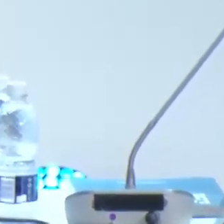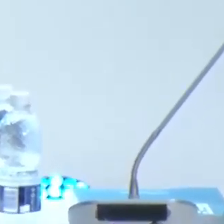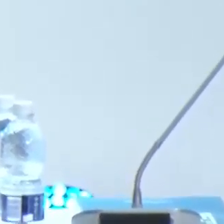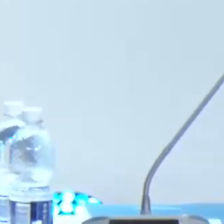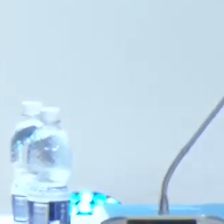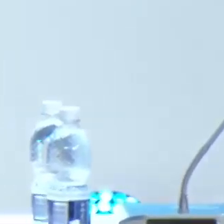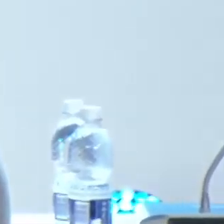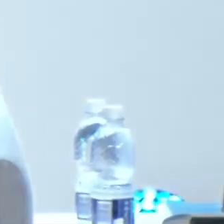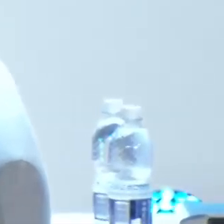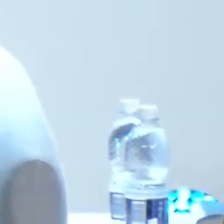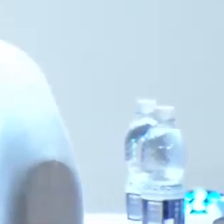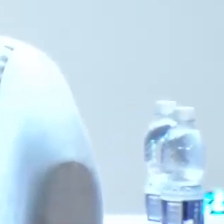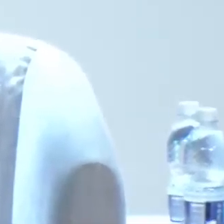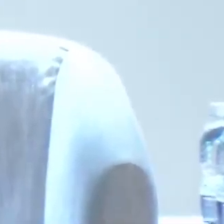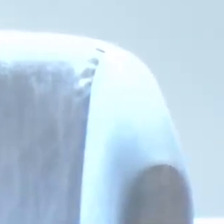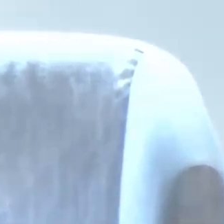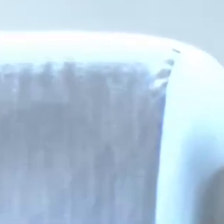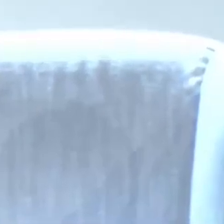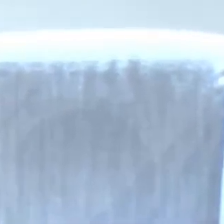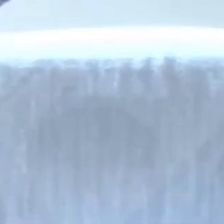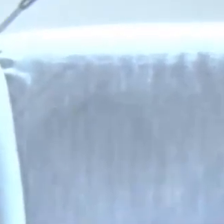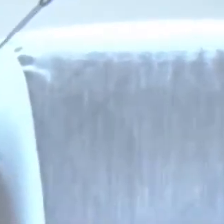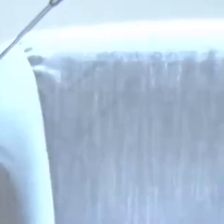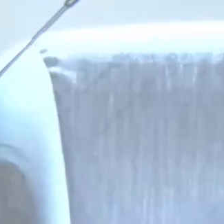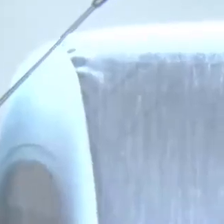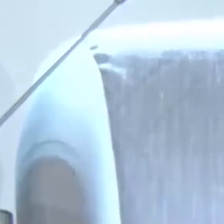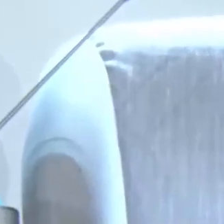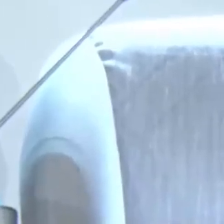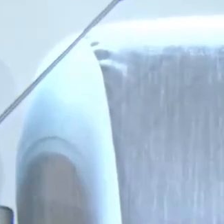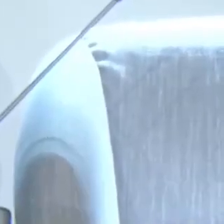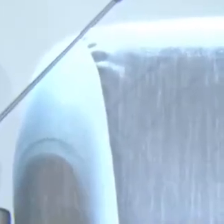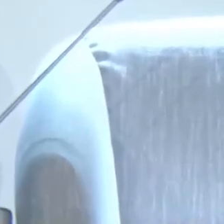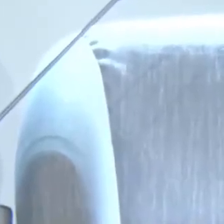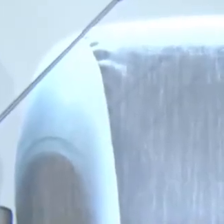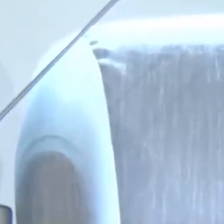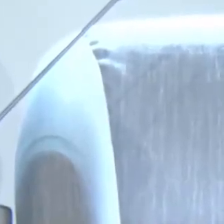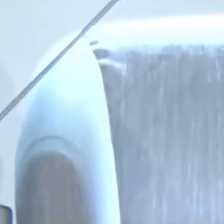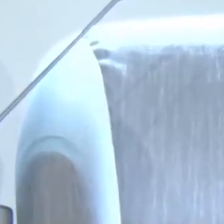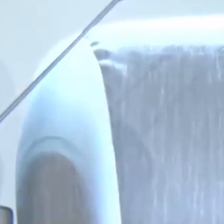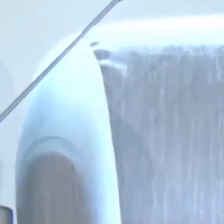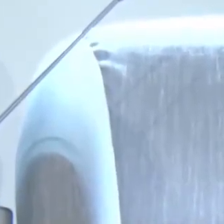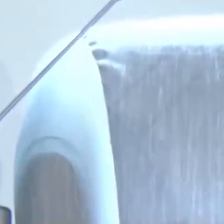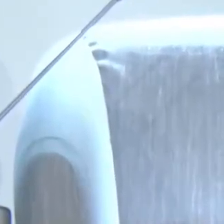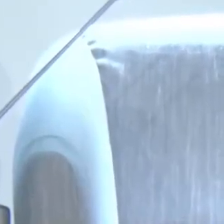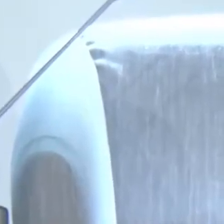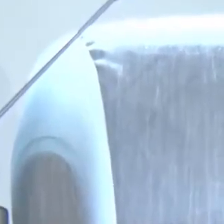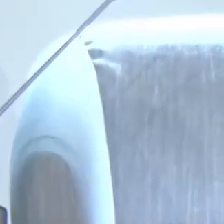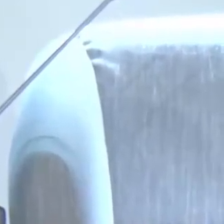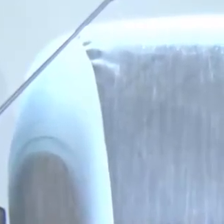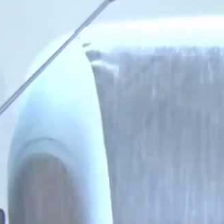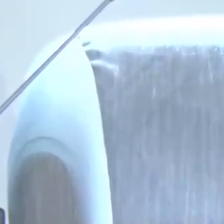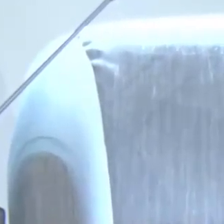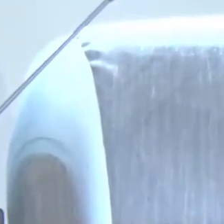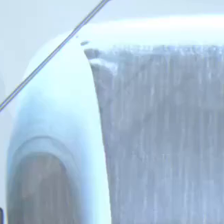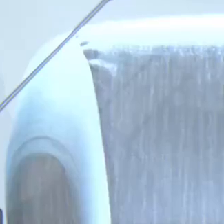Grootes. I'll be your MC. Almost made a comment there. I'll be your MC this morning and through this afternoon as well. Please